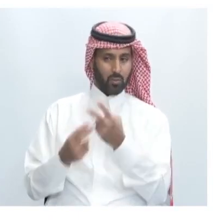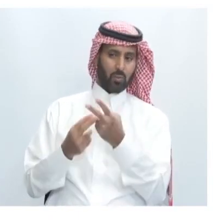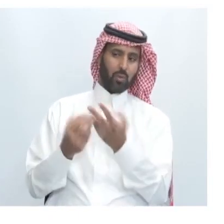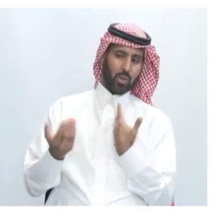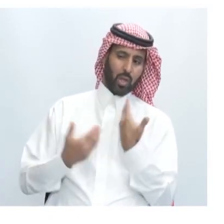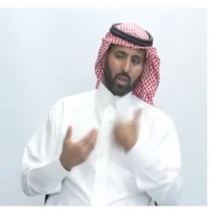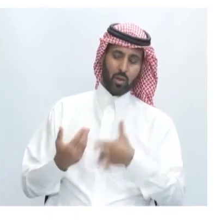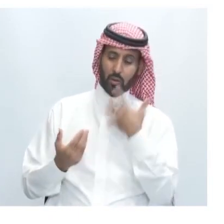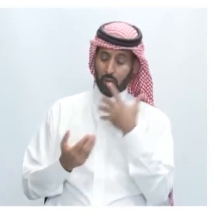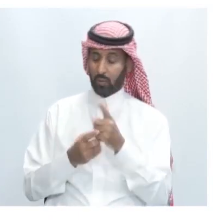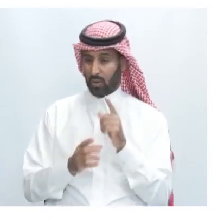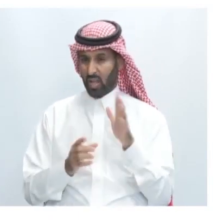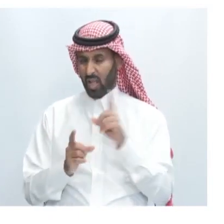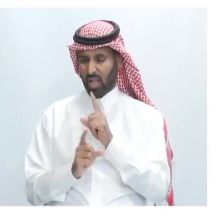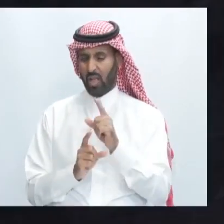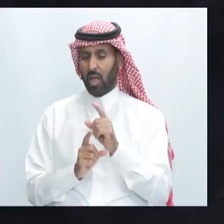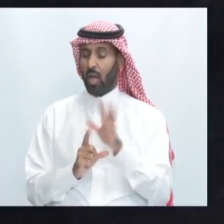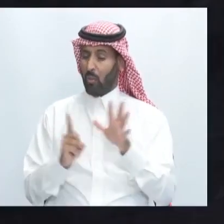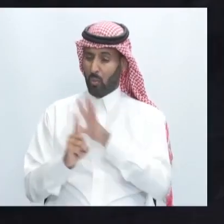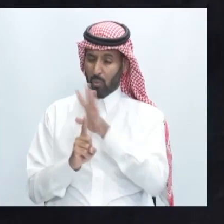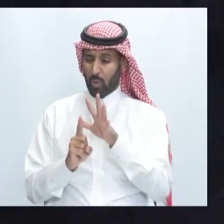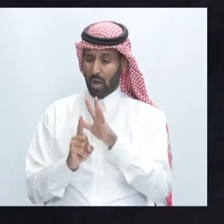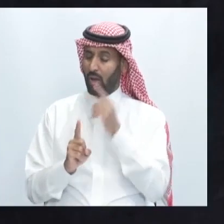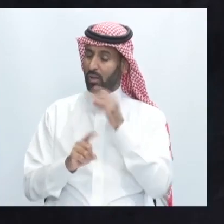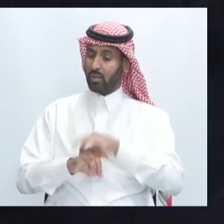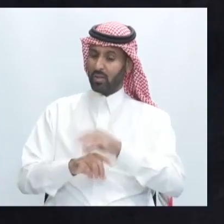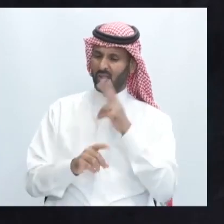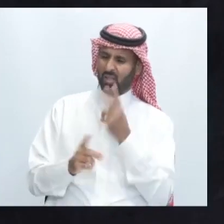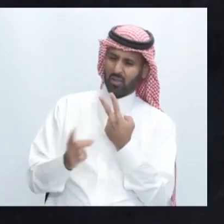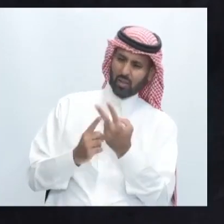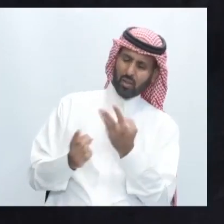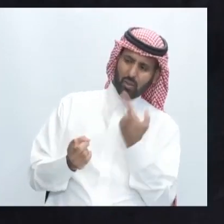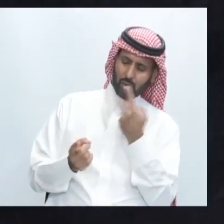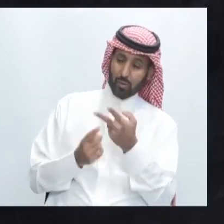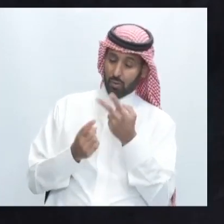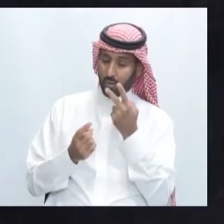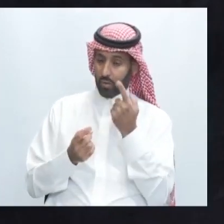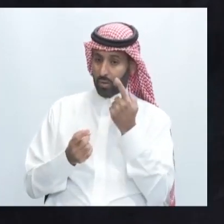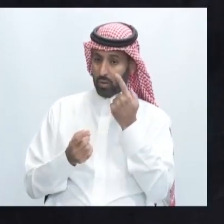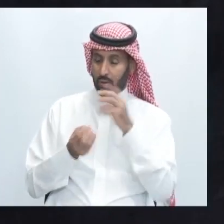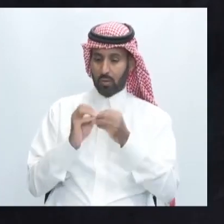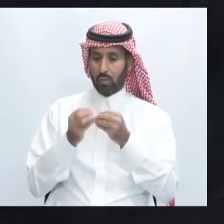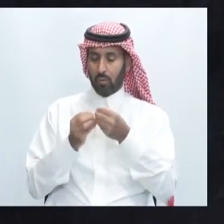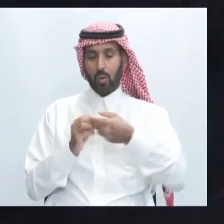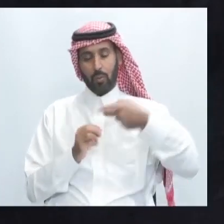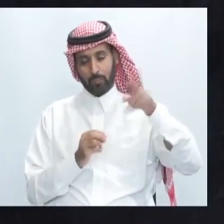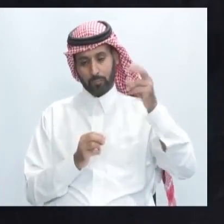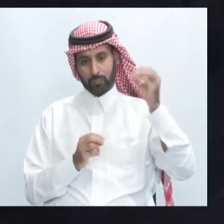to the colors red and blue? How do most people respond to the colors red and